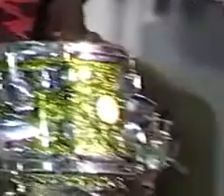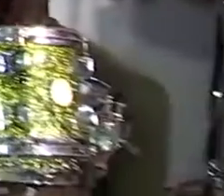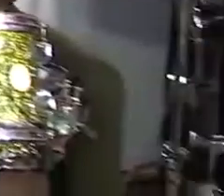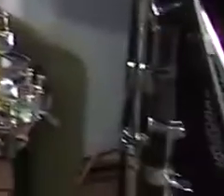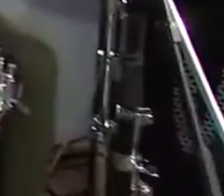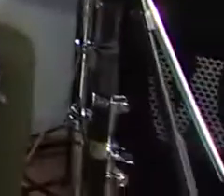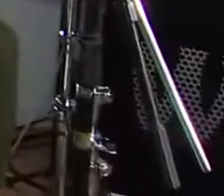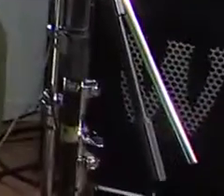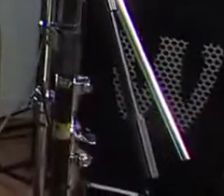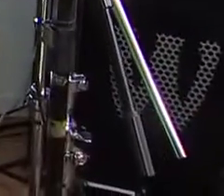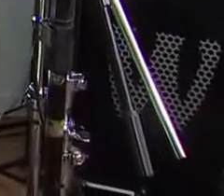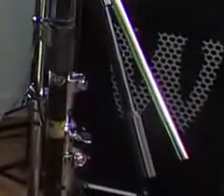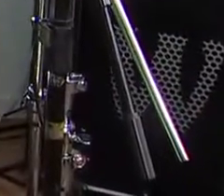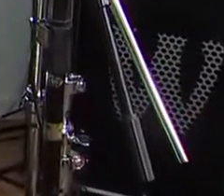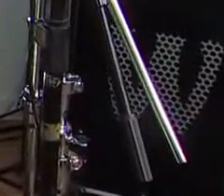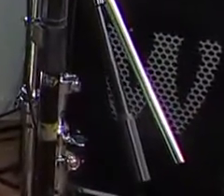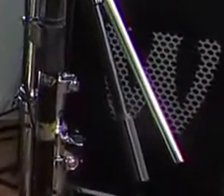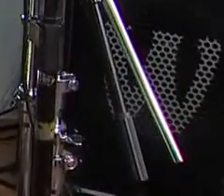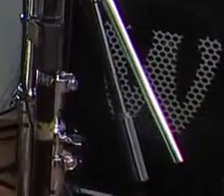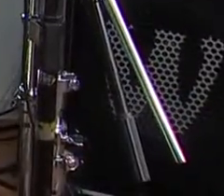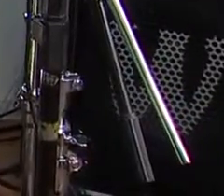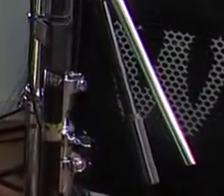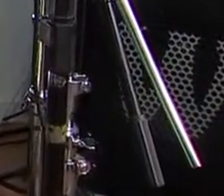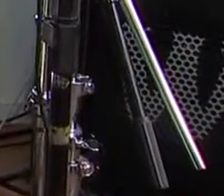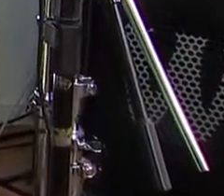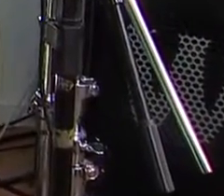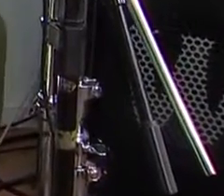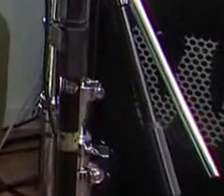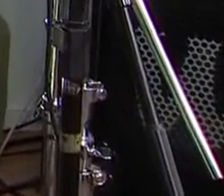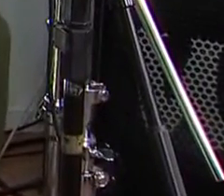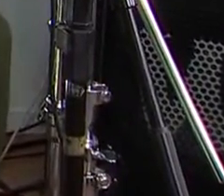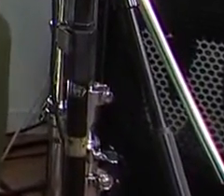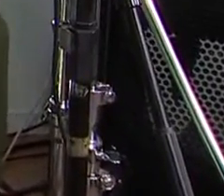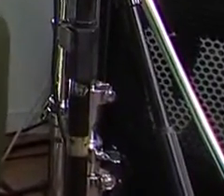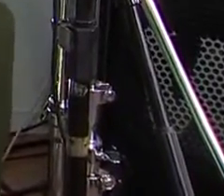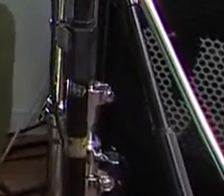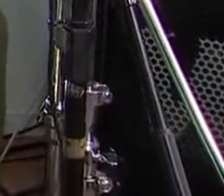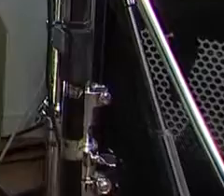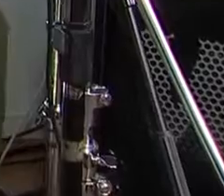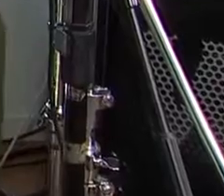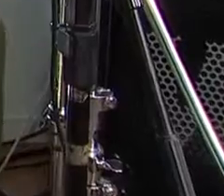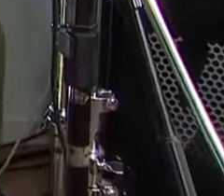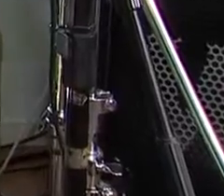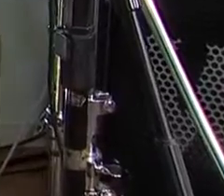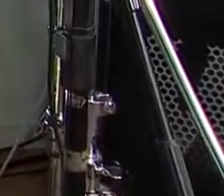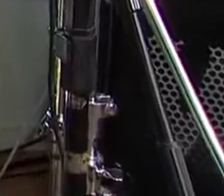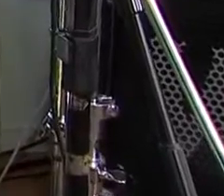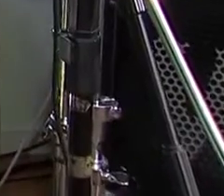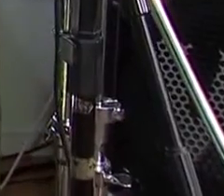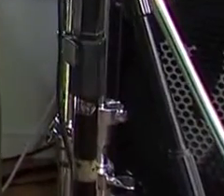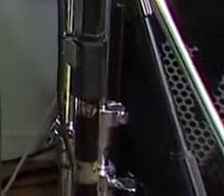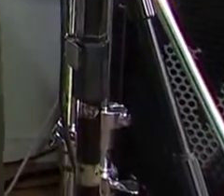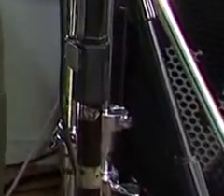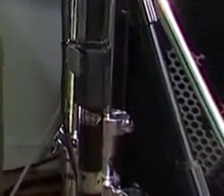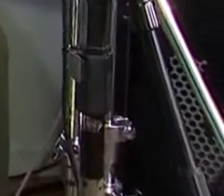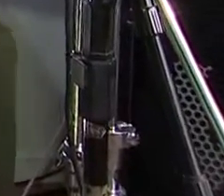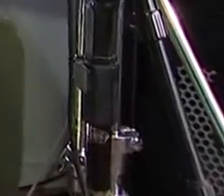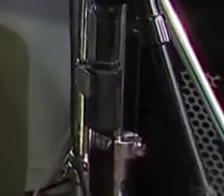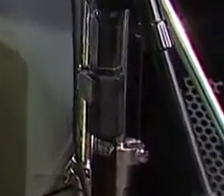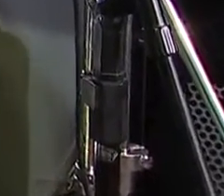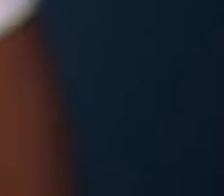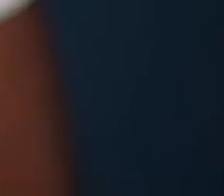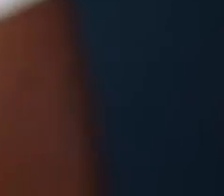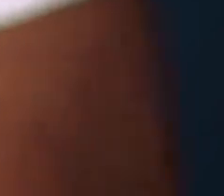I only wanted to see you laughing in the purple. Honey, I